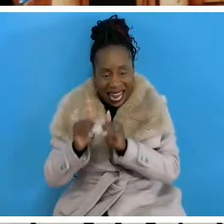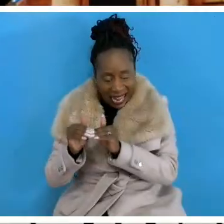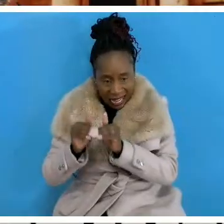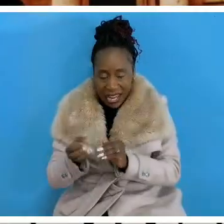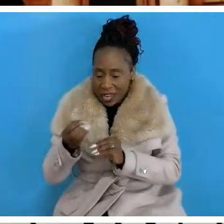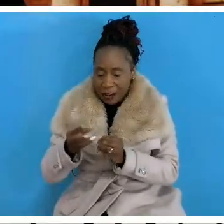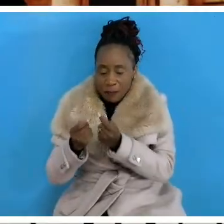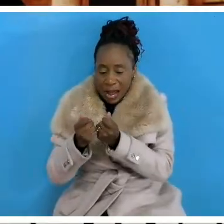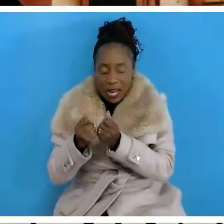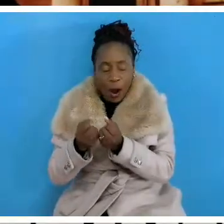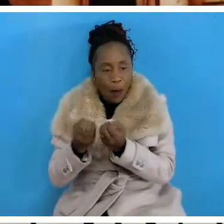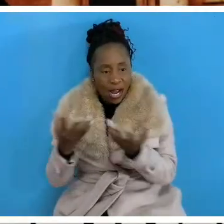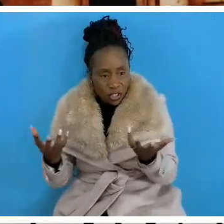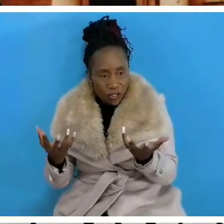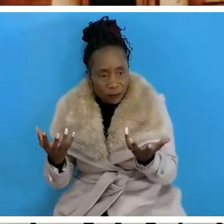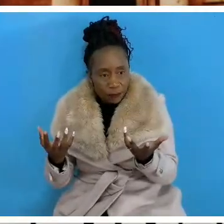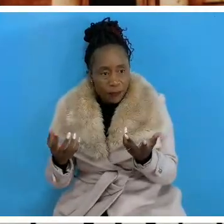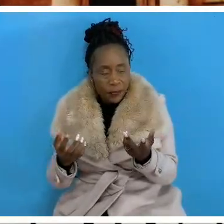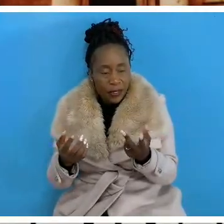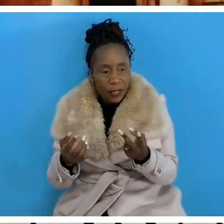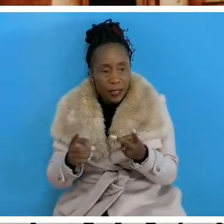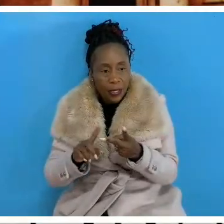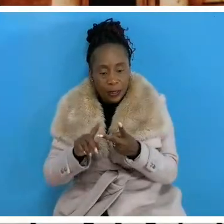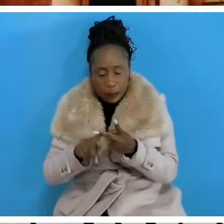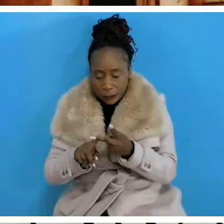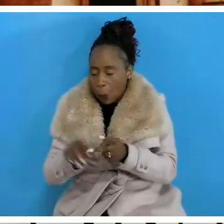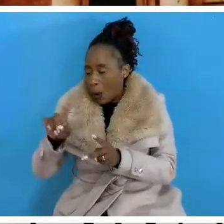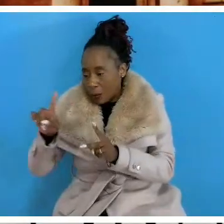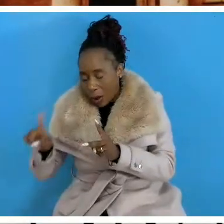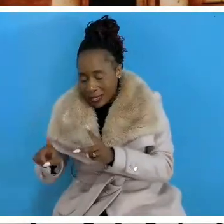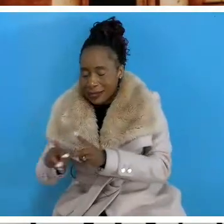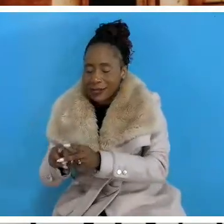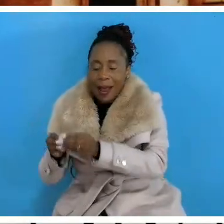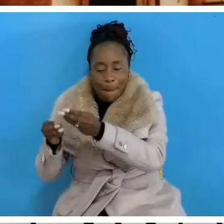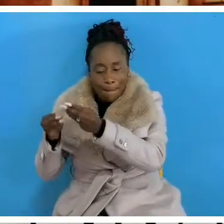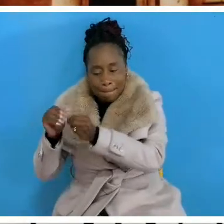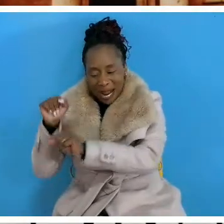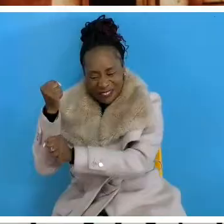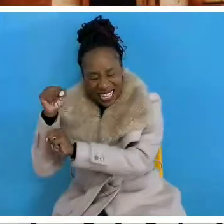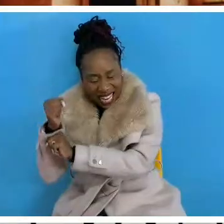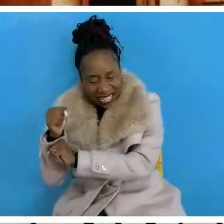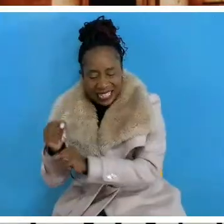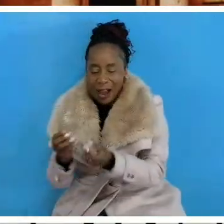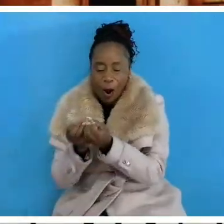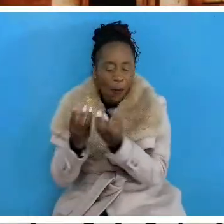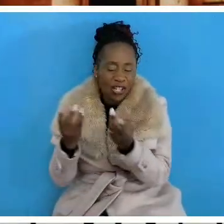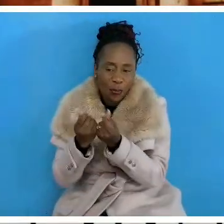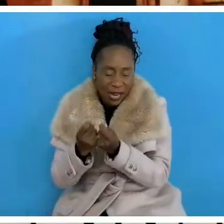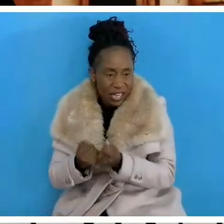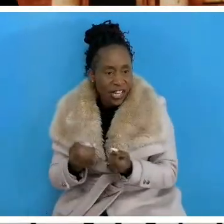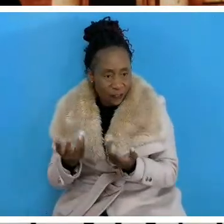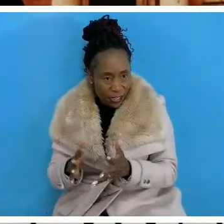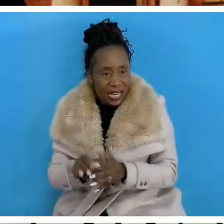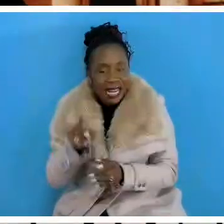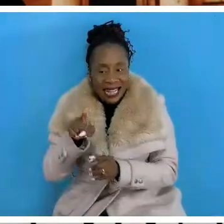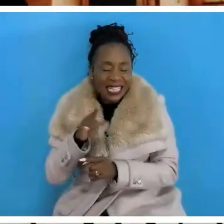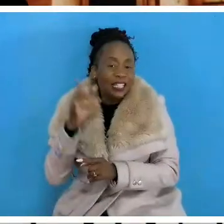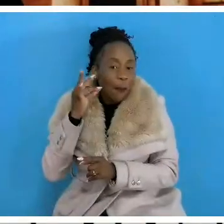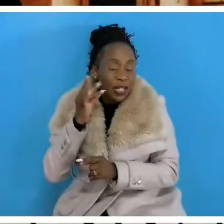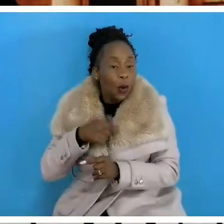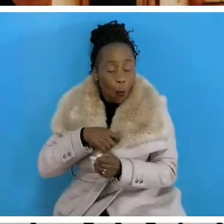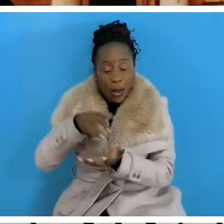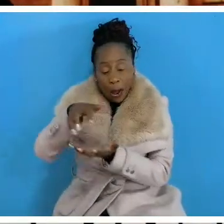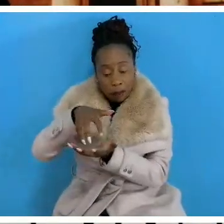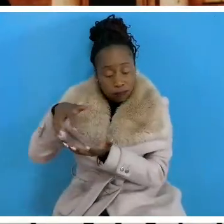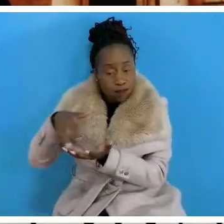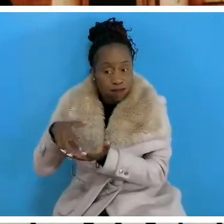Albert manufacturing was given this amount of money. That is the information that we are collating